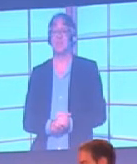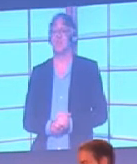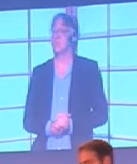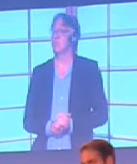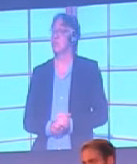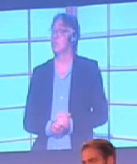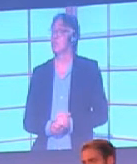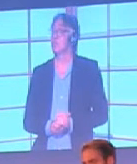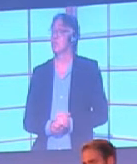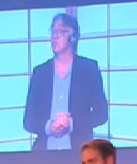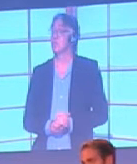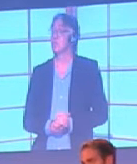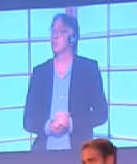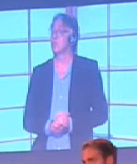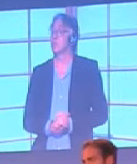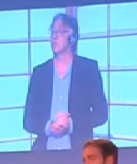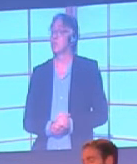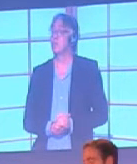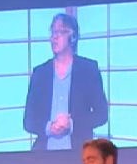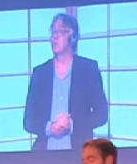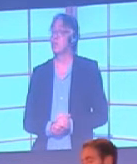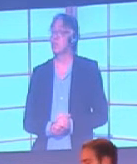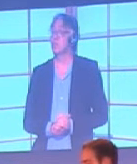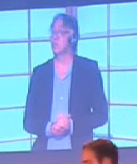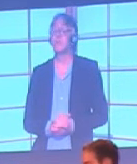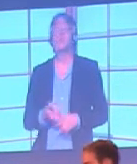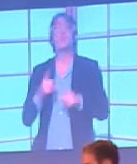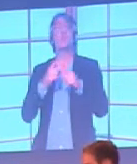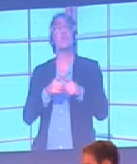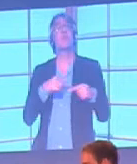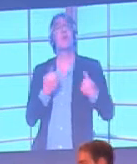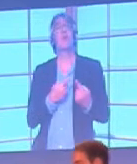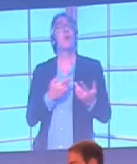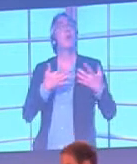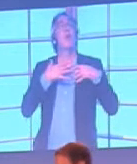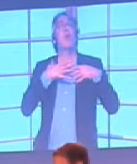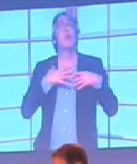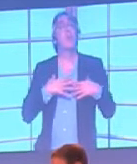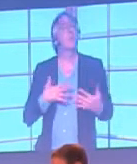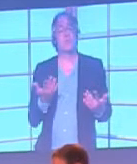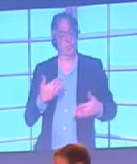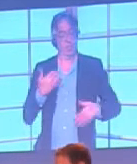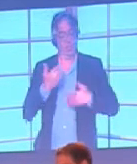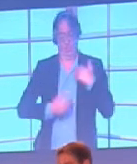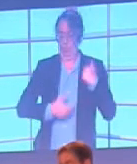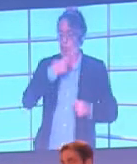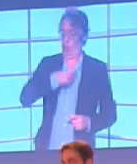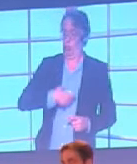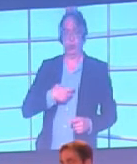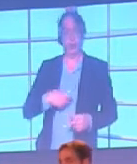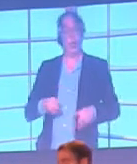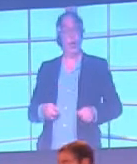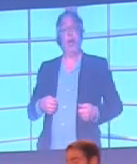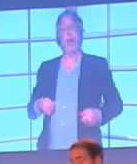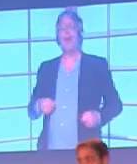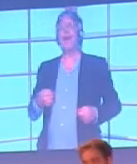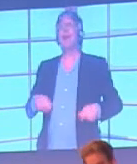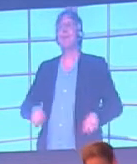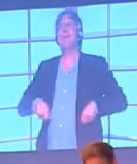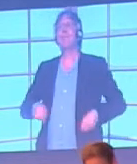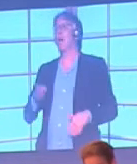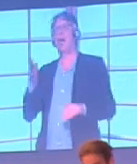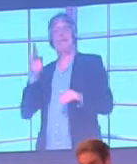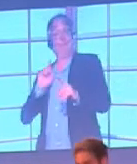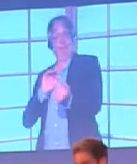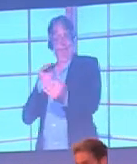we think on a human, so tangible and intangible aspect will remain as a legacy. We're being very honest as well, and I think